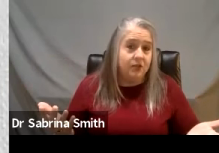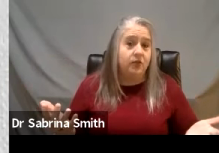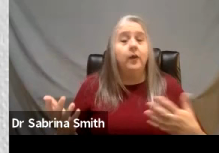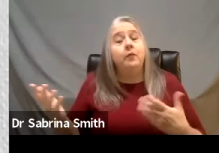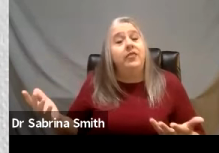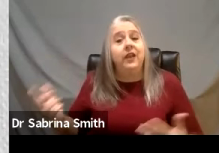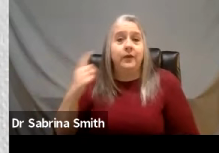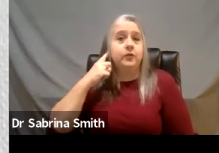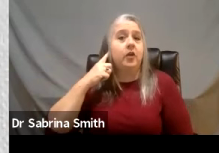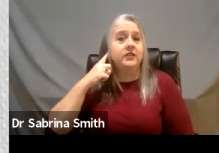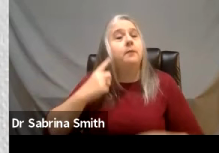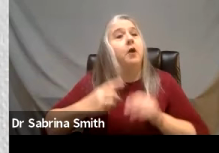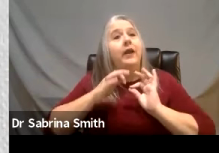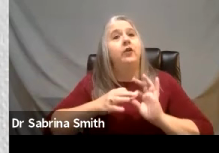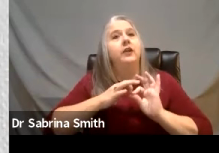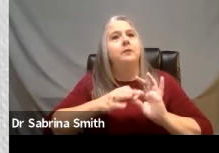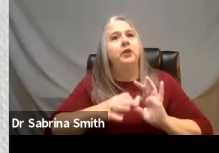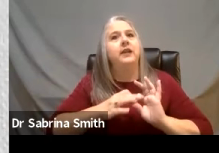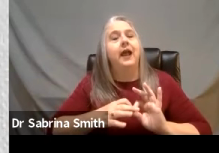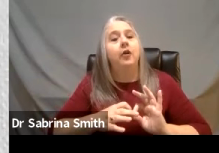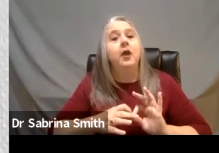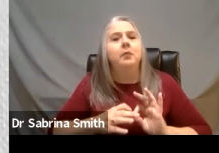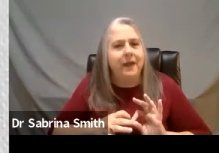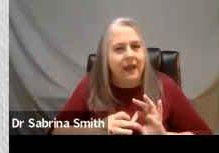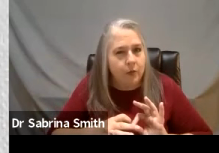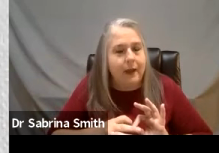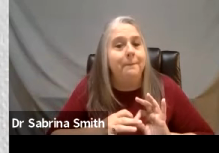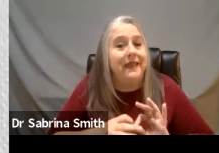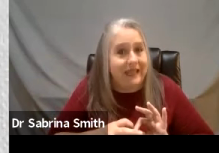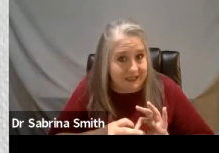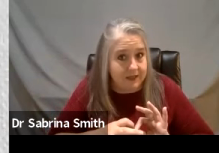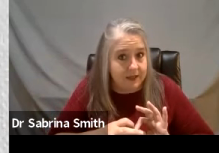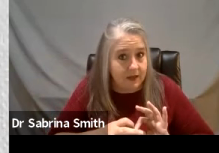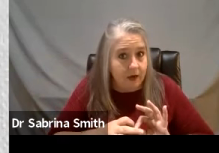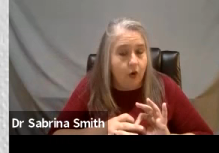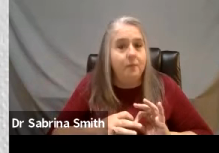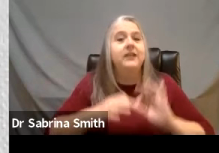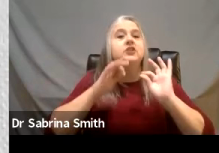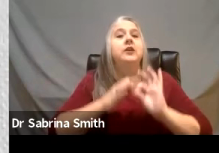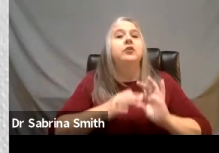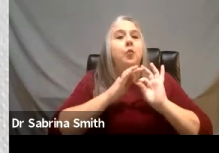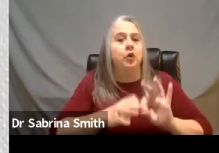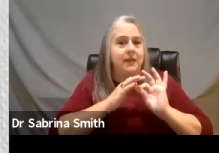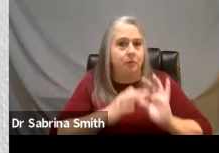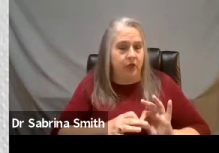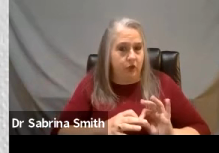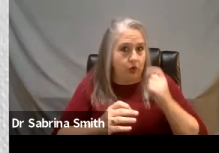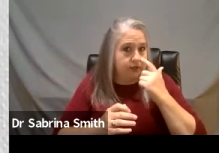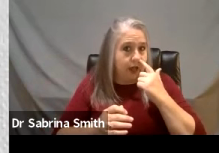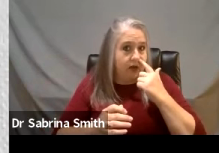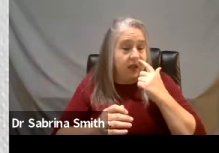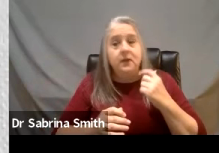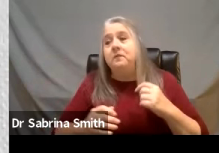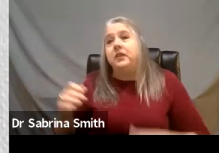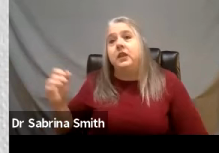be honest with you. And we think we do it all the time. Oh, I hear it and I'm putting it out. But am I hearing what it means? Or am I just hearing the words and I'm putting the words